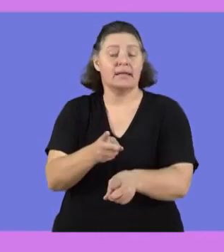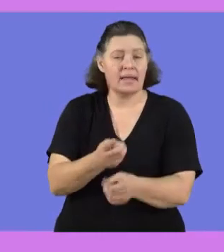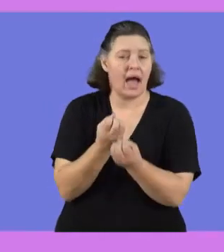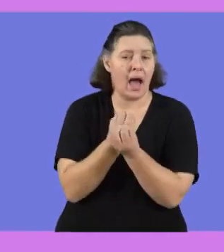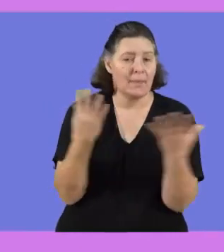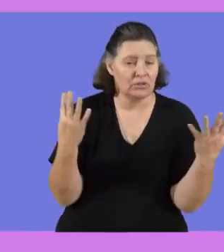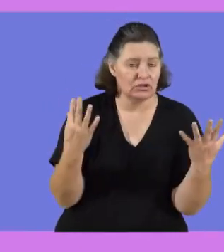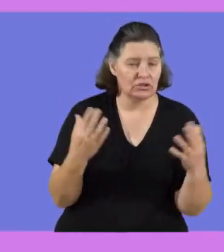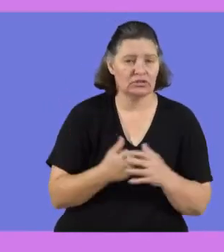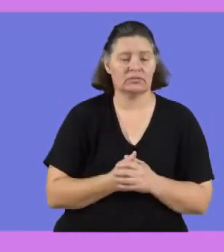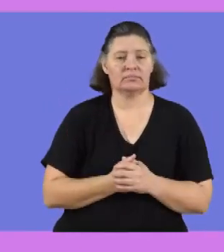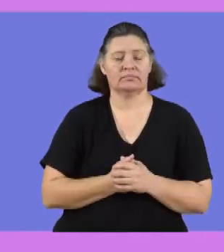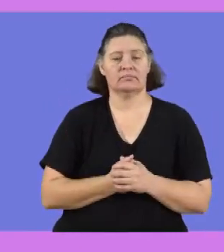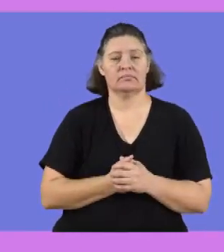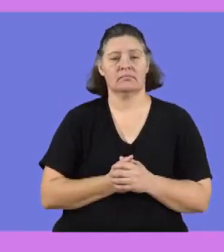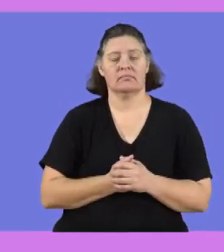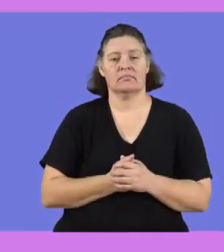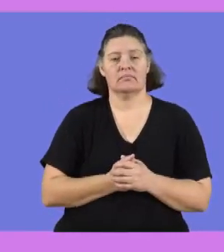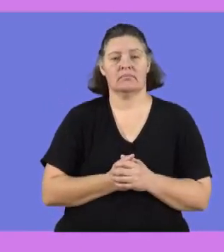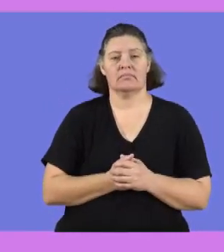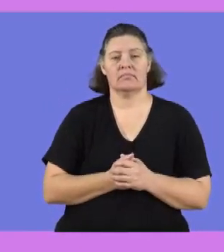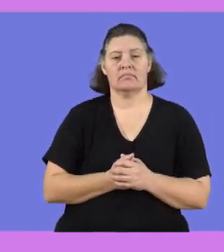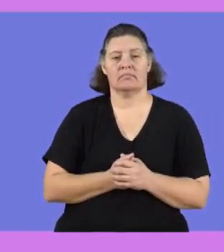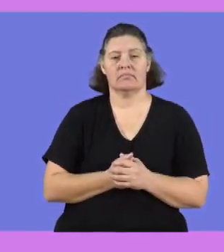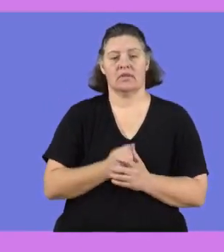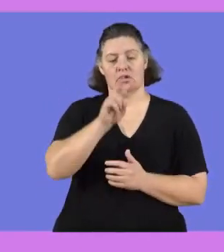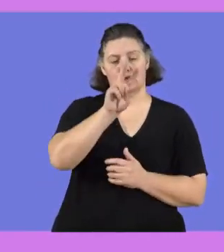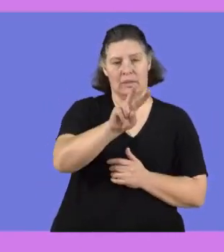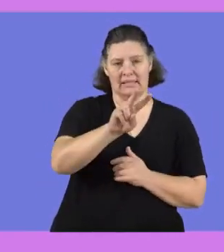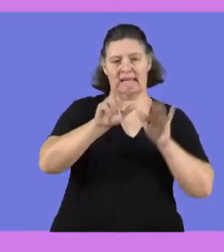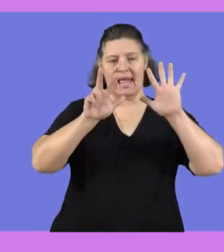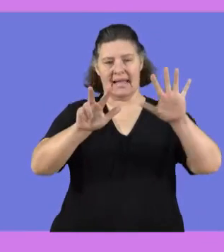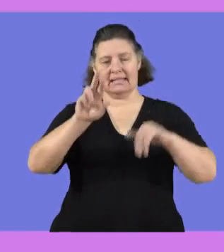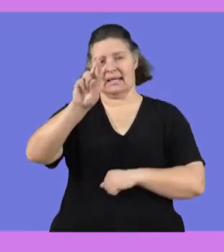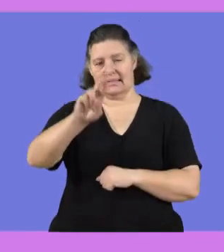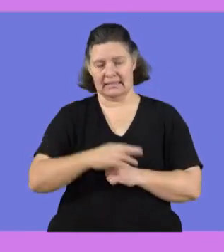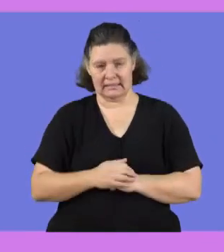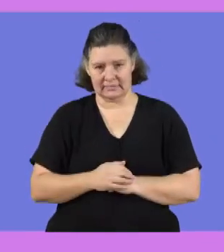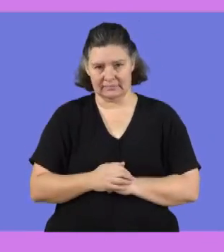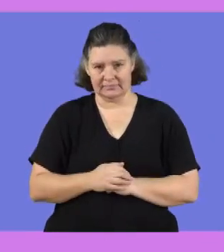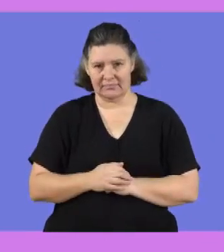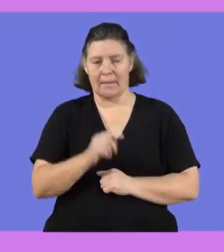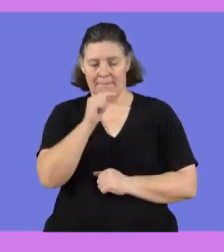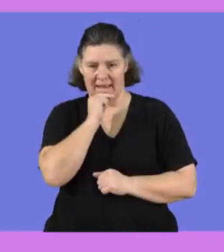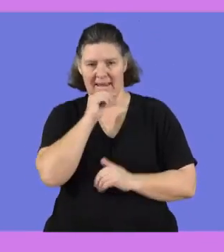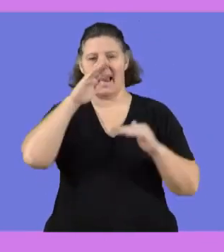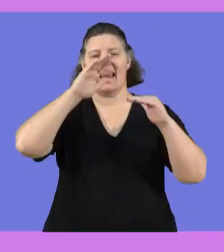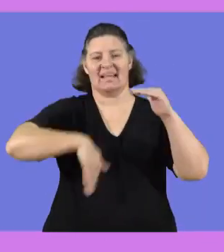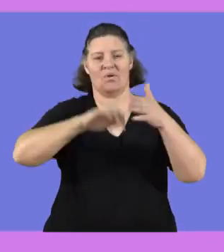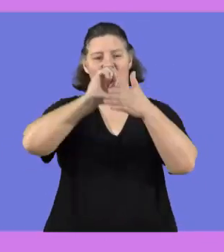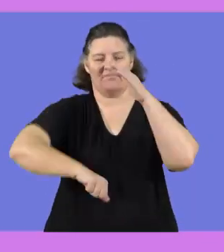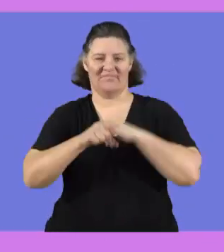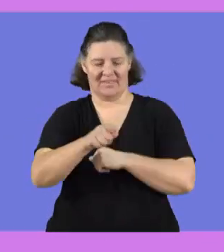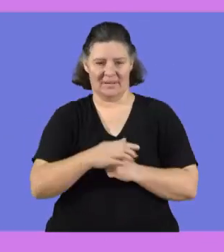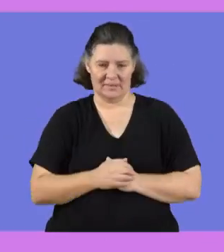We multiply by 200 rand. Then the discount will then be